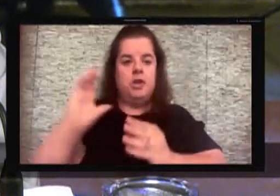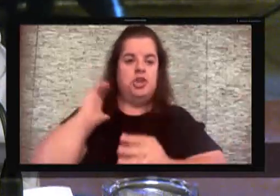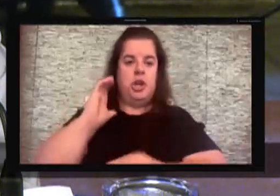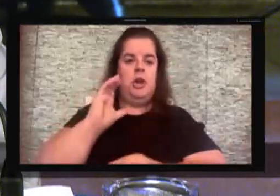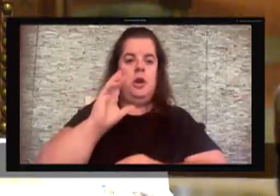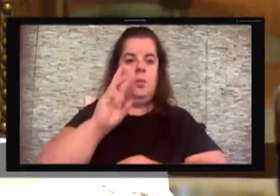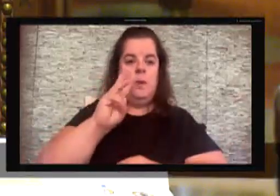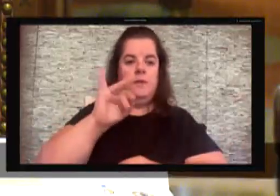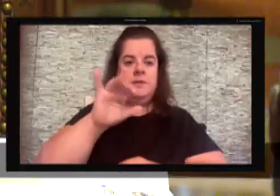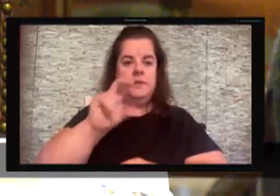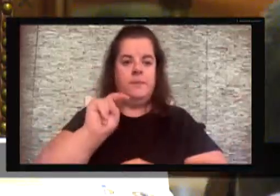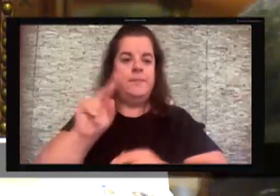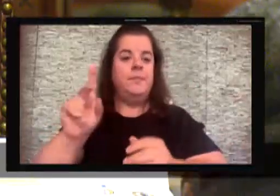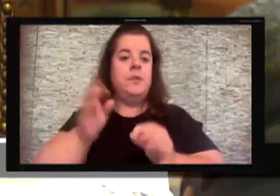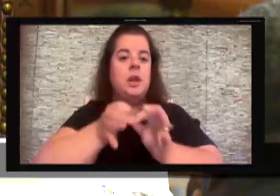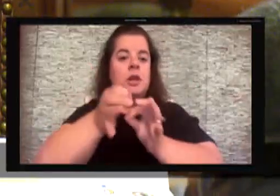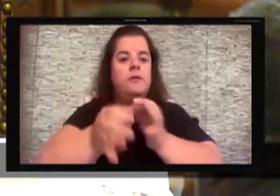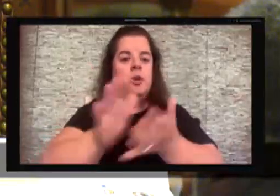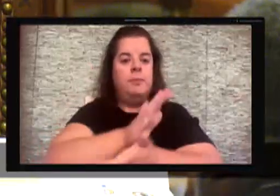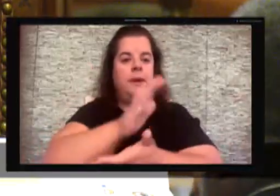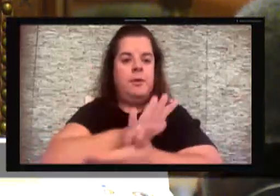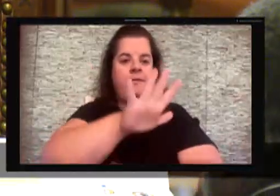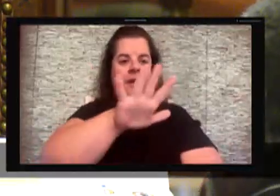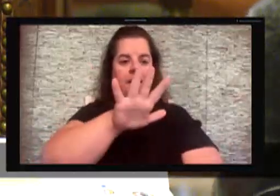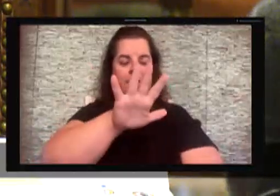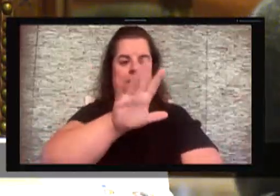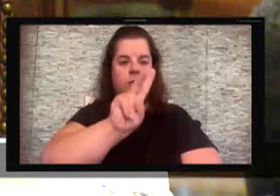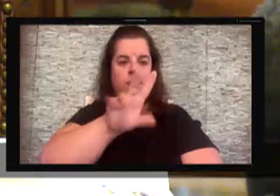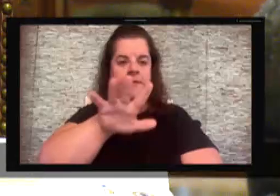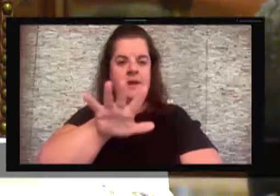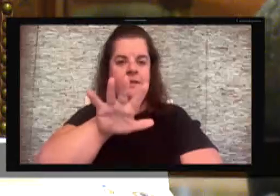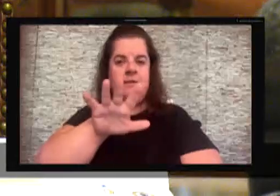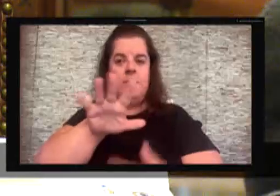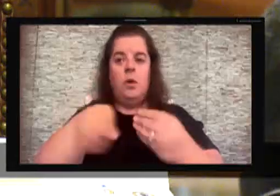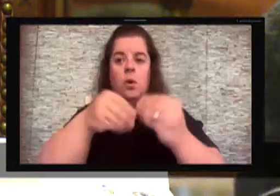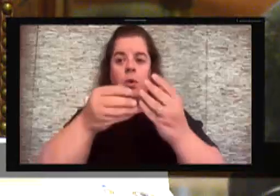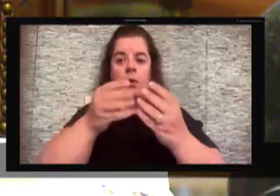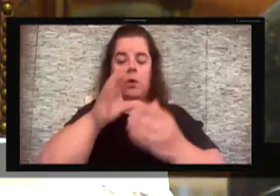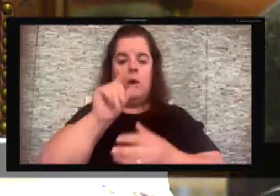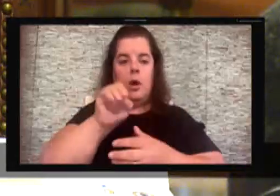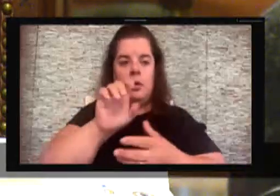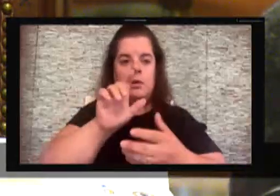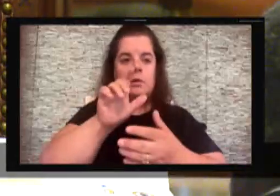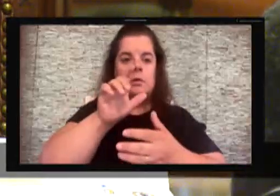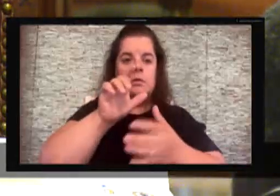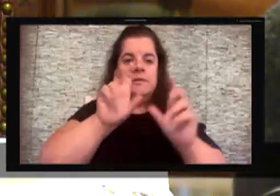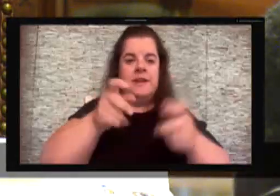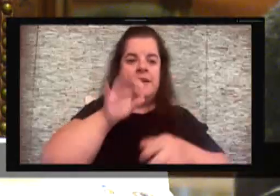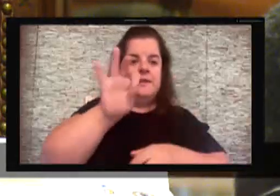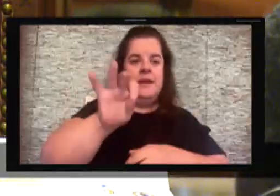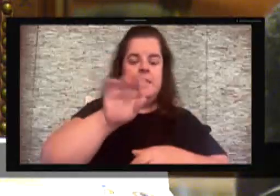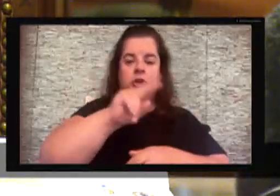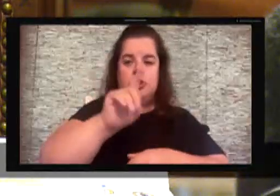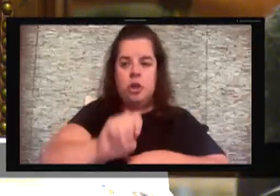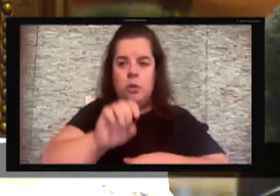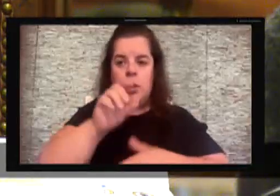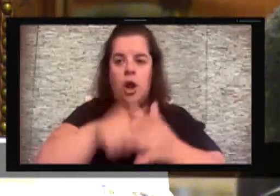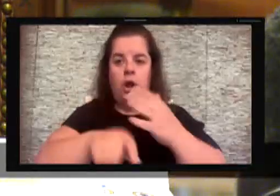Wilson. Deferred paper, Bill 525, Ordinance Amending the Pittsburgh Code, Title IX Zoning, Article 1,